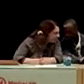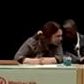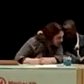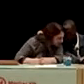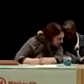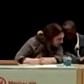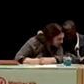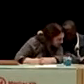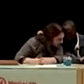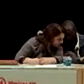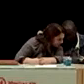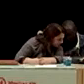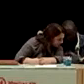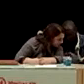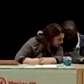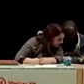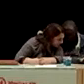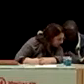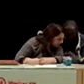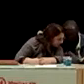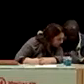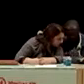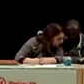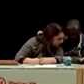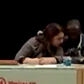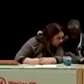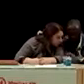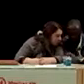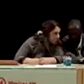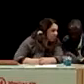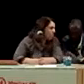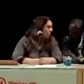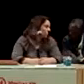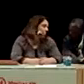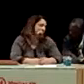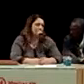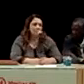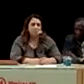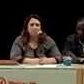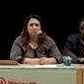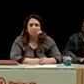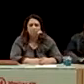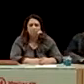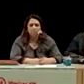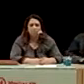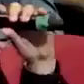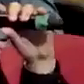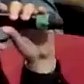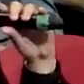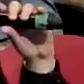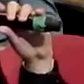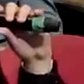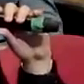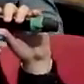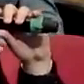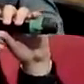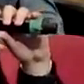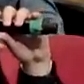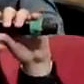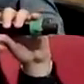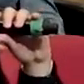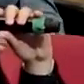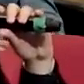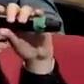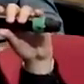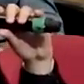and also a problem in economies such as Germany and Japan. Two questions about